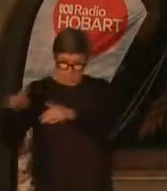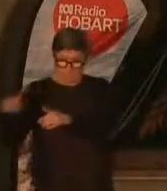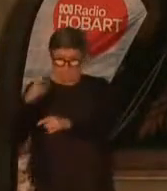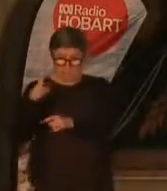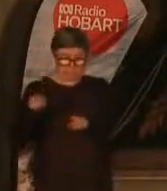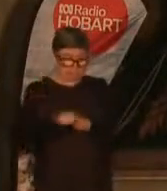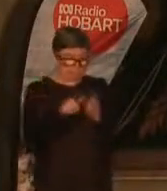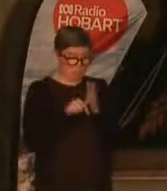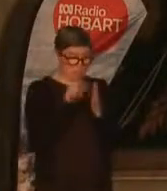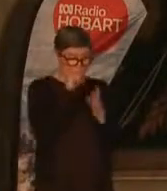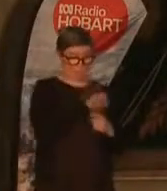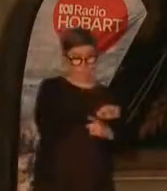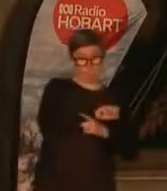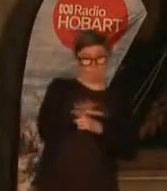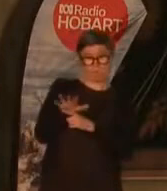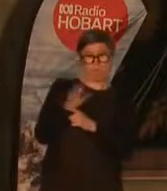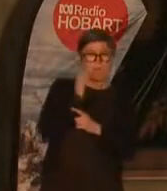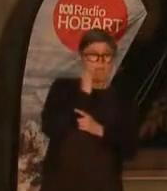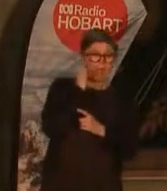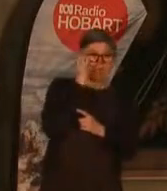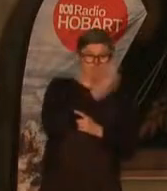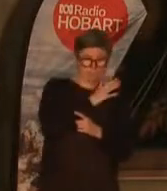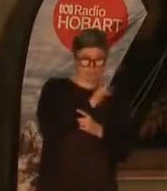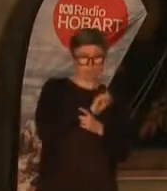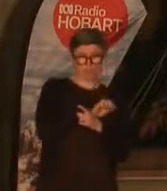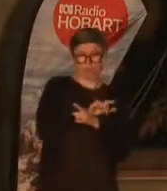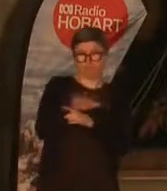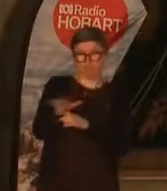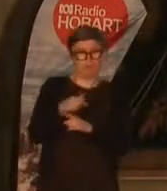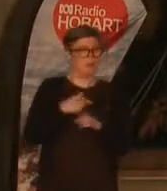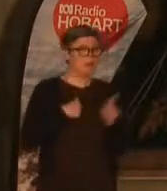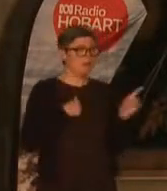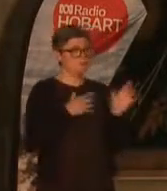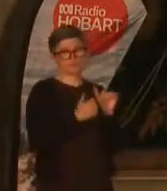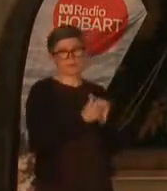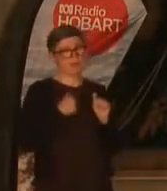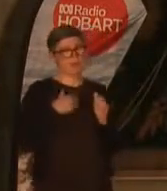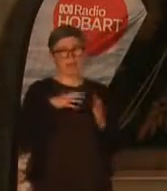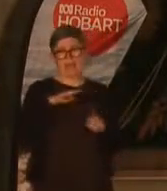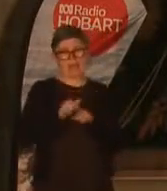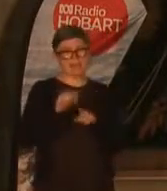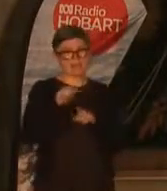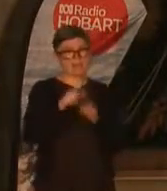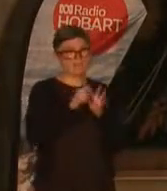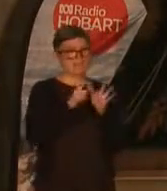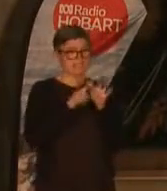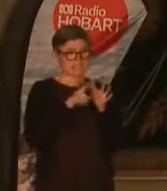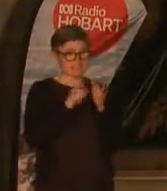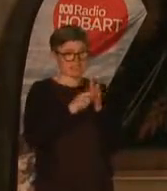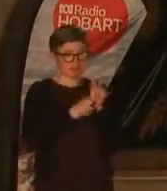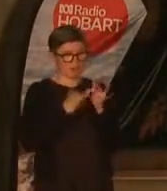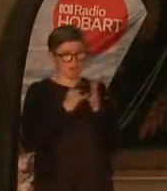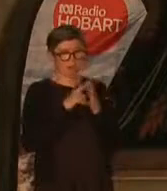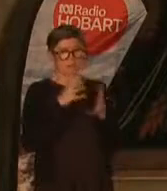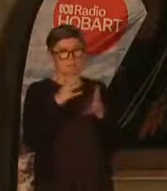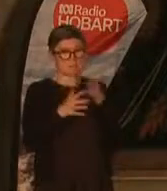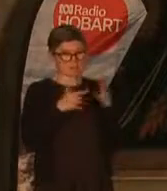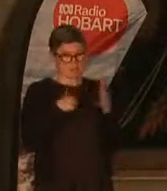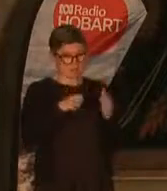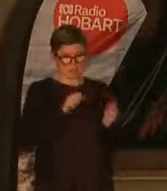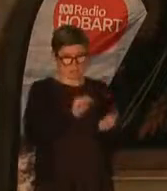Do you want to address that at all? Indeed. I hate the word decolonisation. I hate it with an absolute passion because, well, I can't